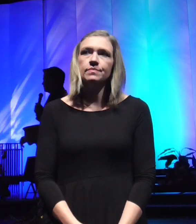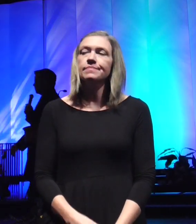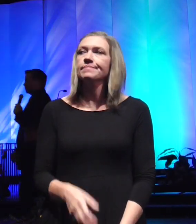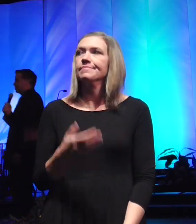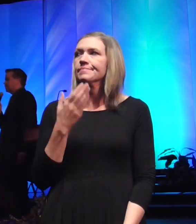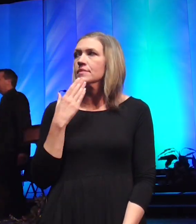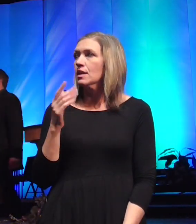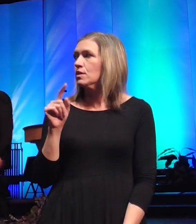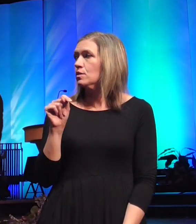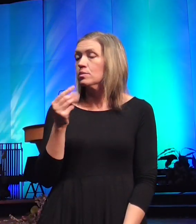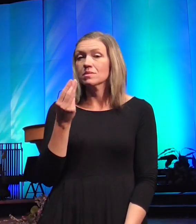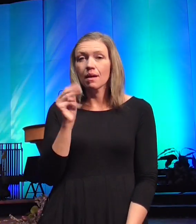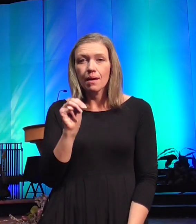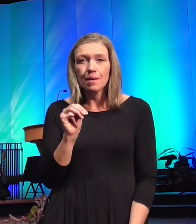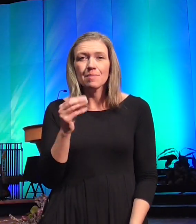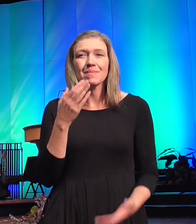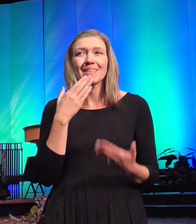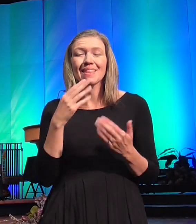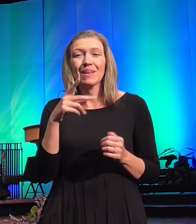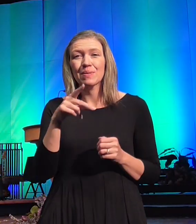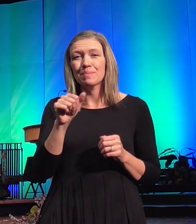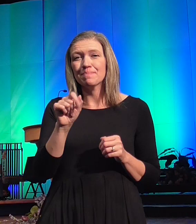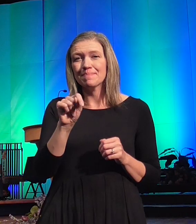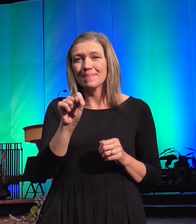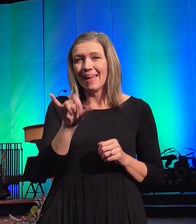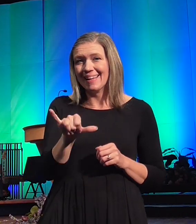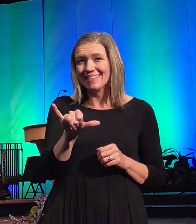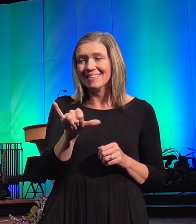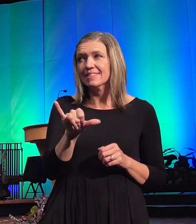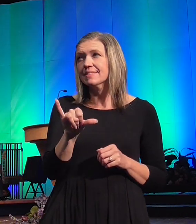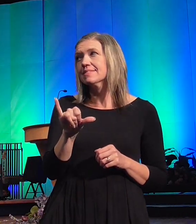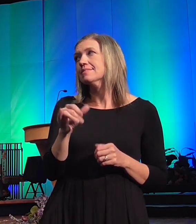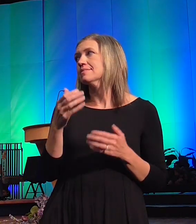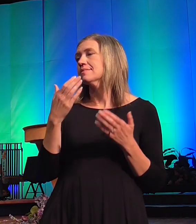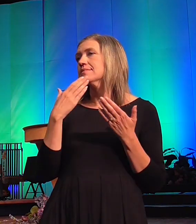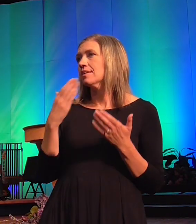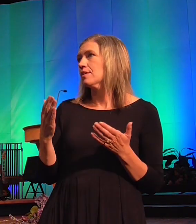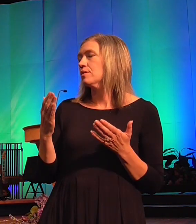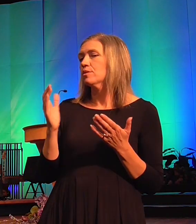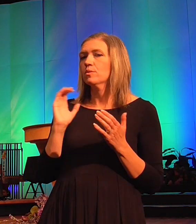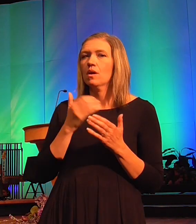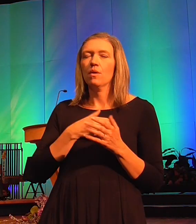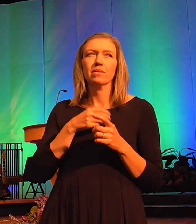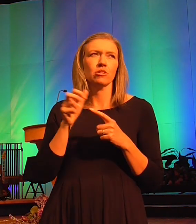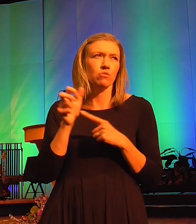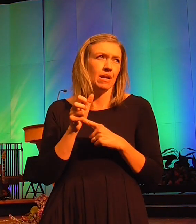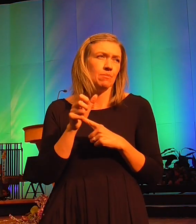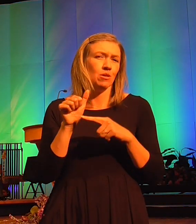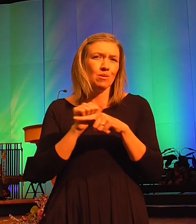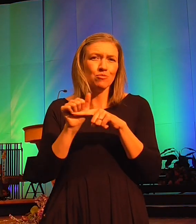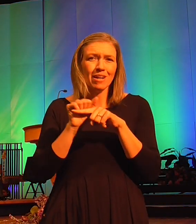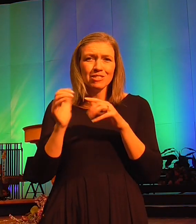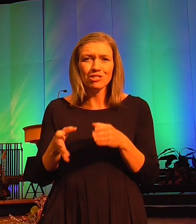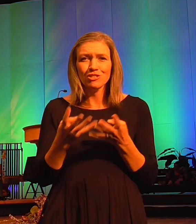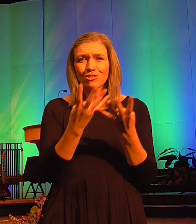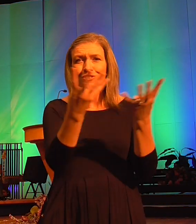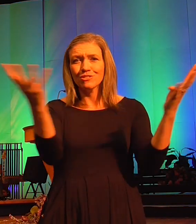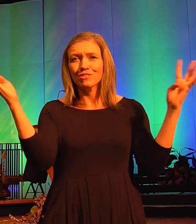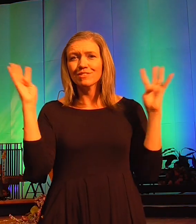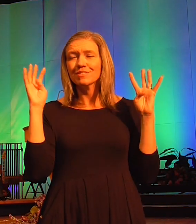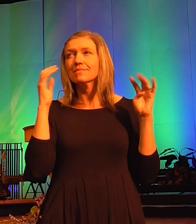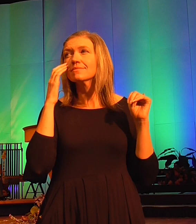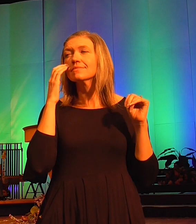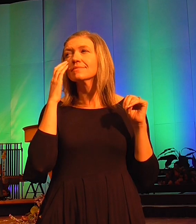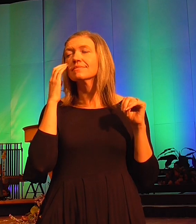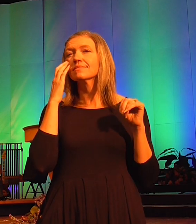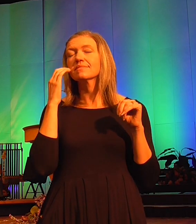Thank you, Tom. Thank you, Patty. Thank you to our incredible practitioners.